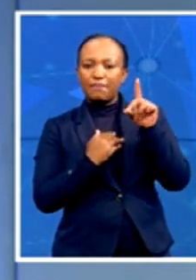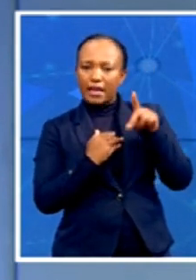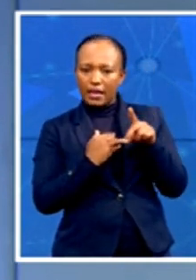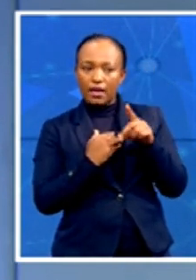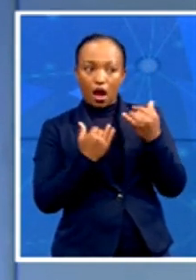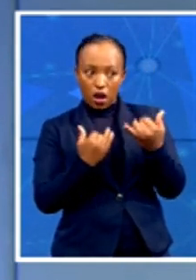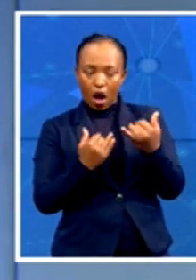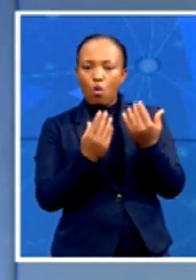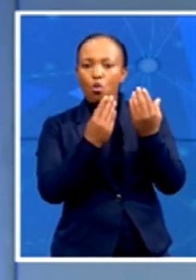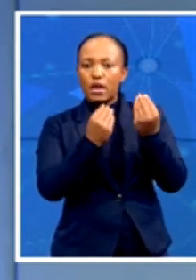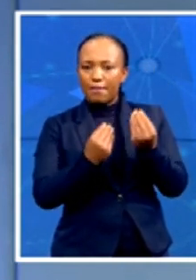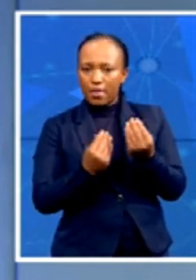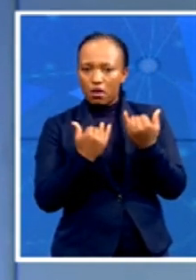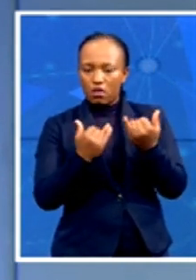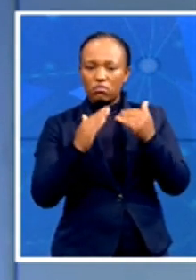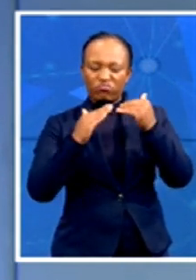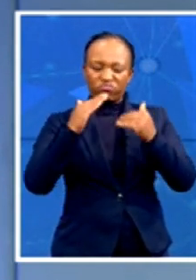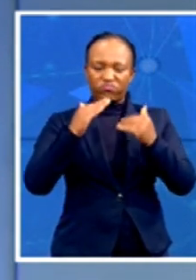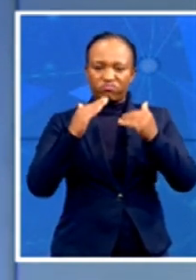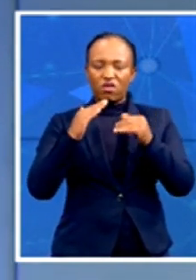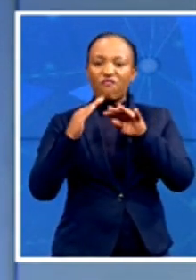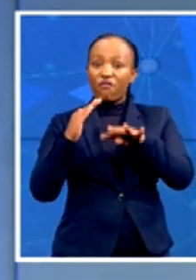below 14%,